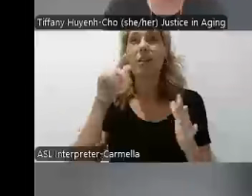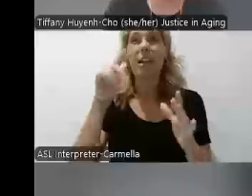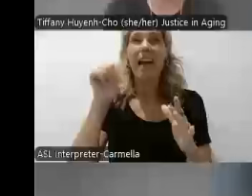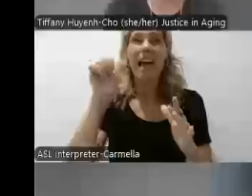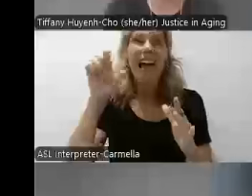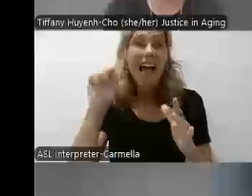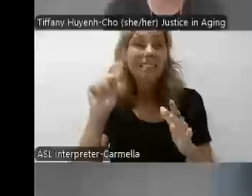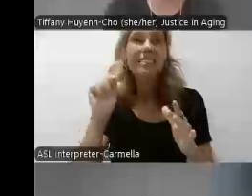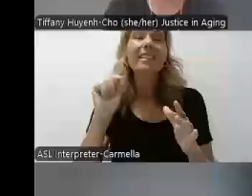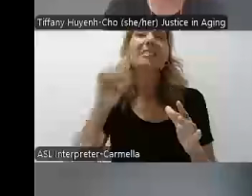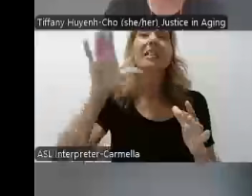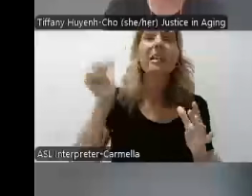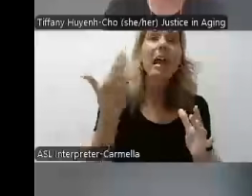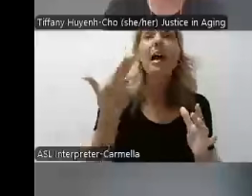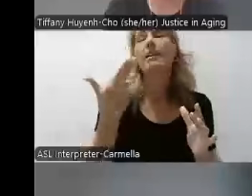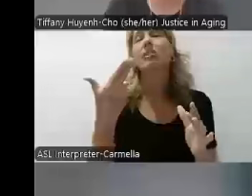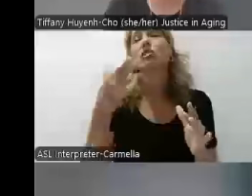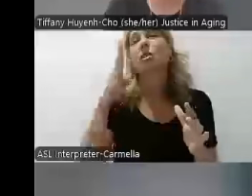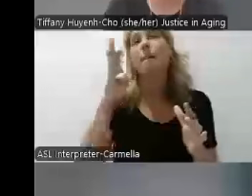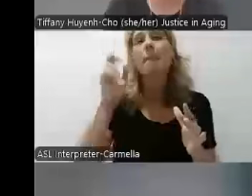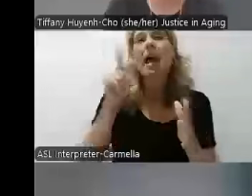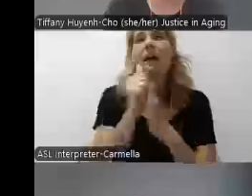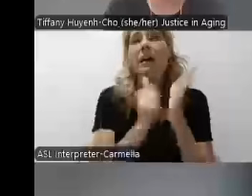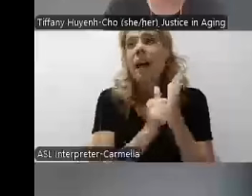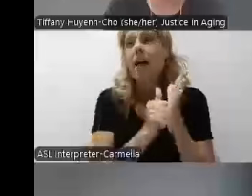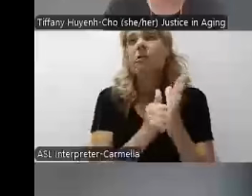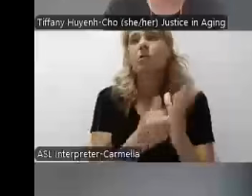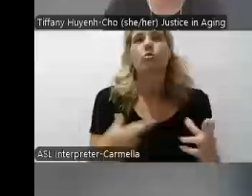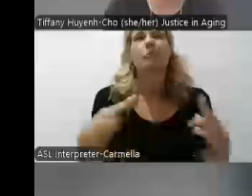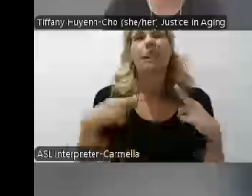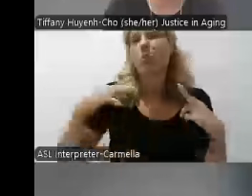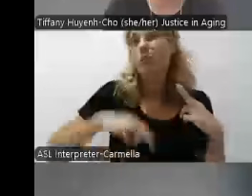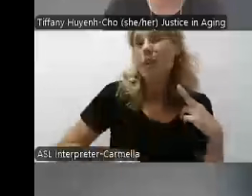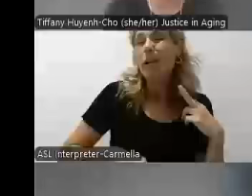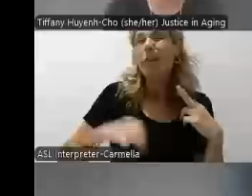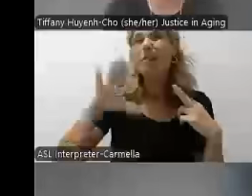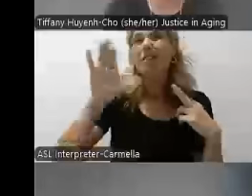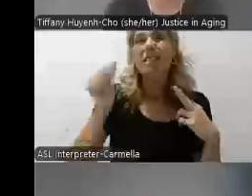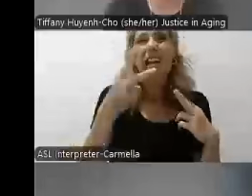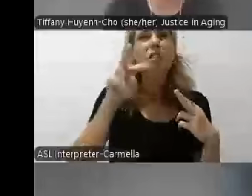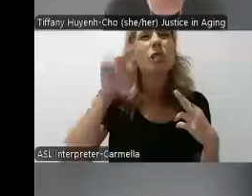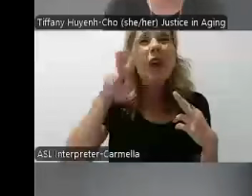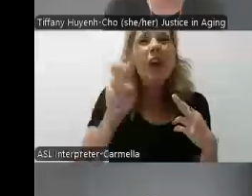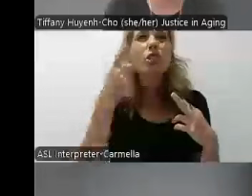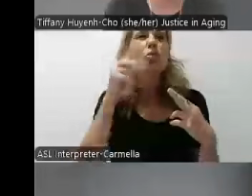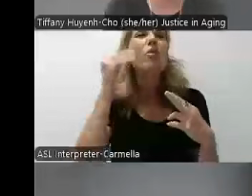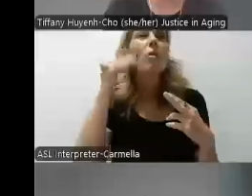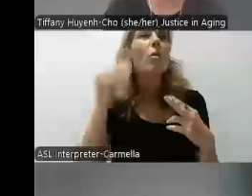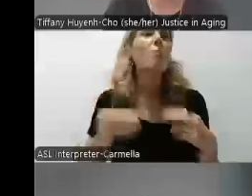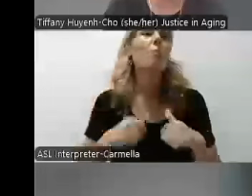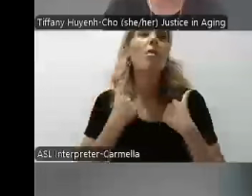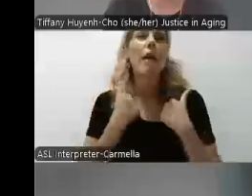assets, any cash, bank accounts, certain retirement benefits, cash values on whole life insurance